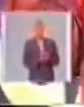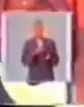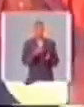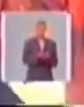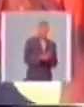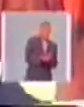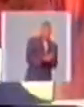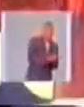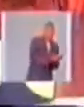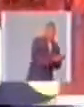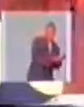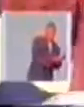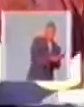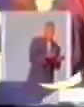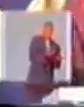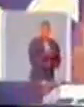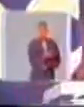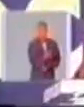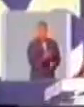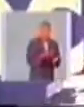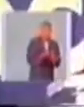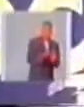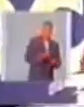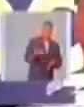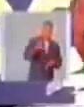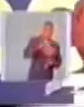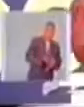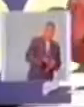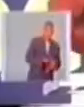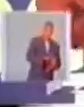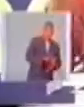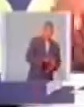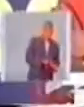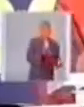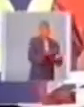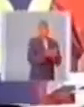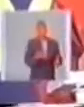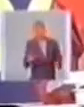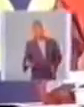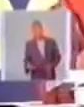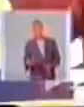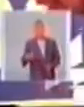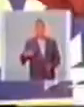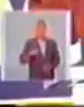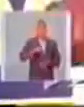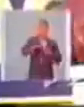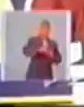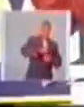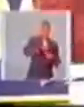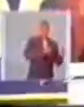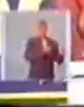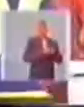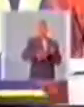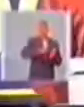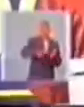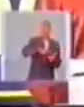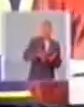bro? A yo atokronum. Niema yadi ye Syria. A ye a fum and